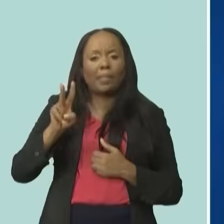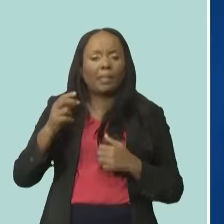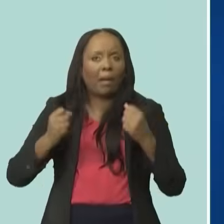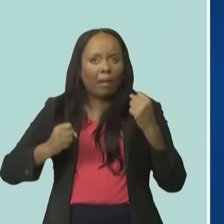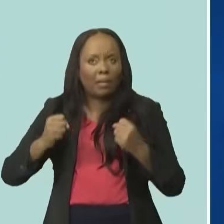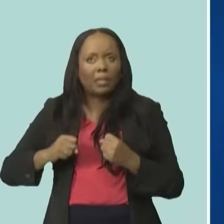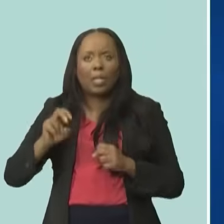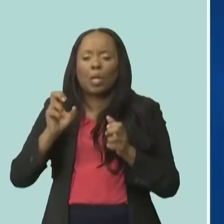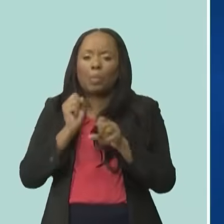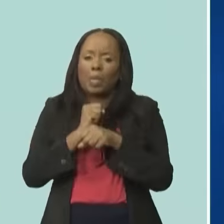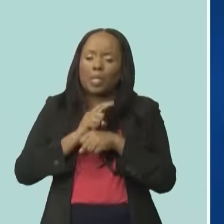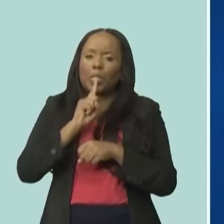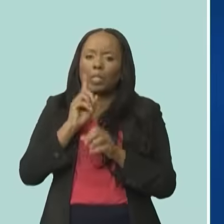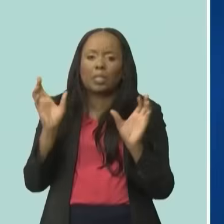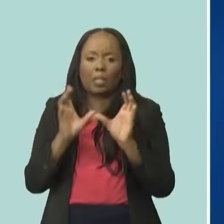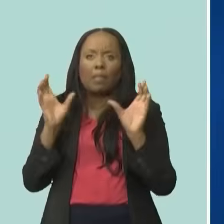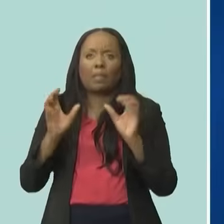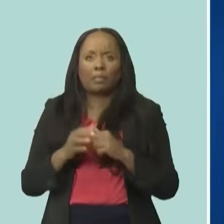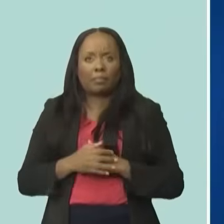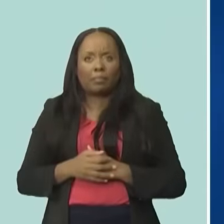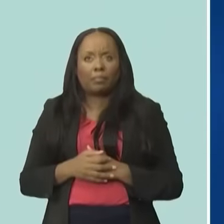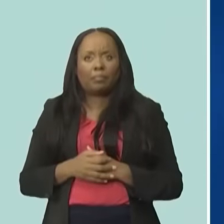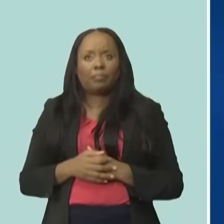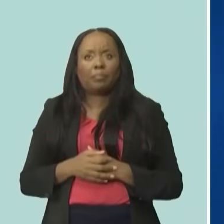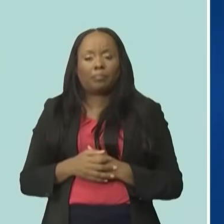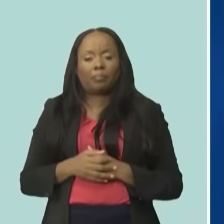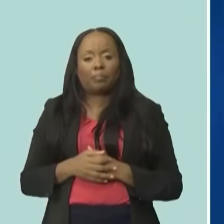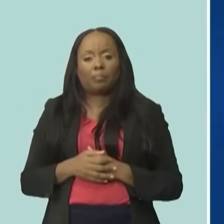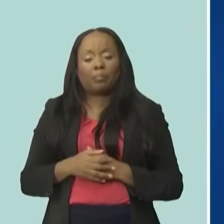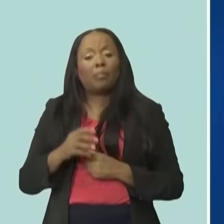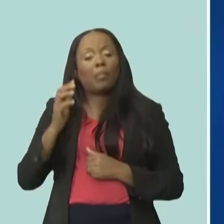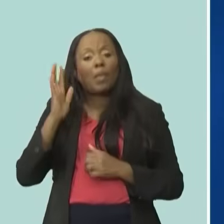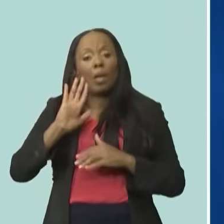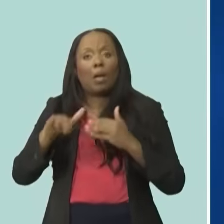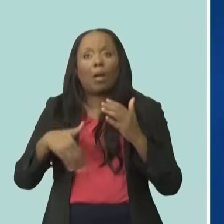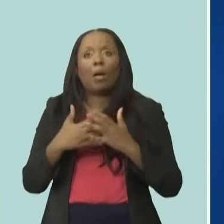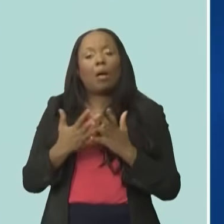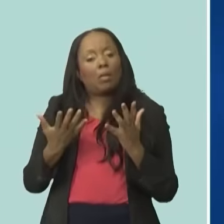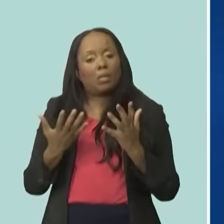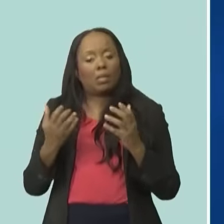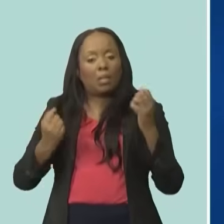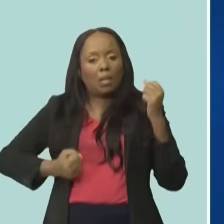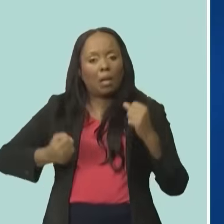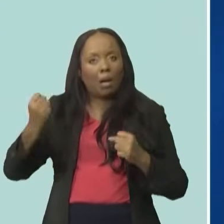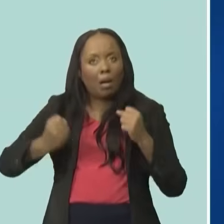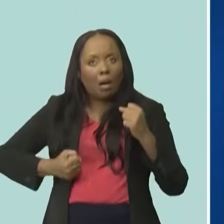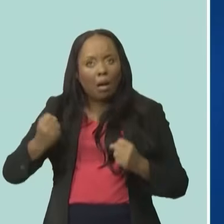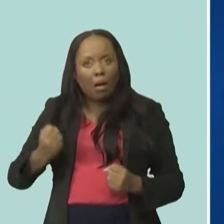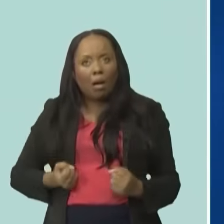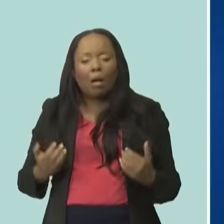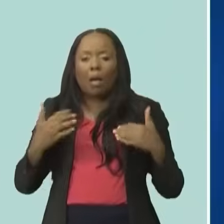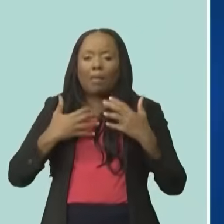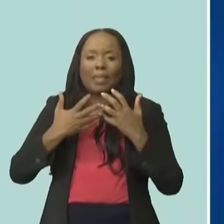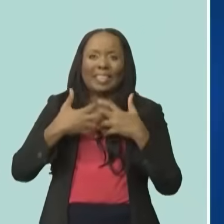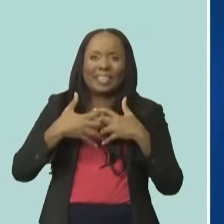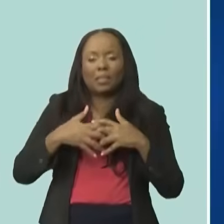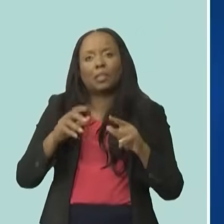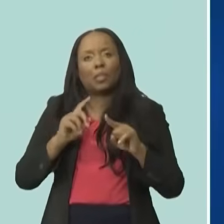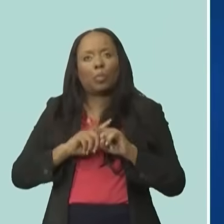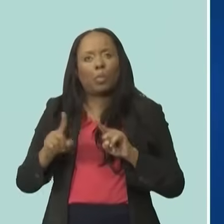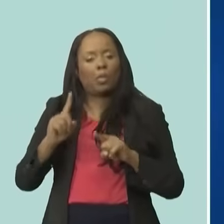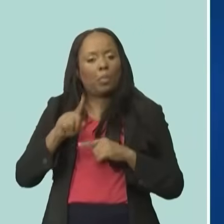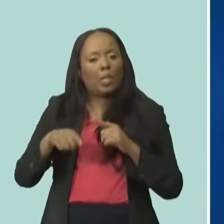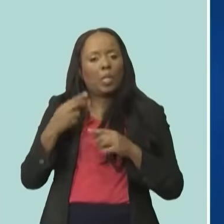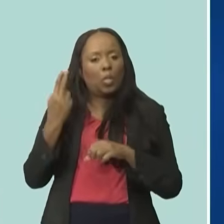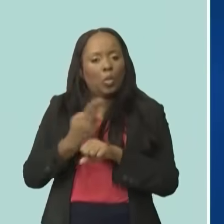Admitting that the vehicles on the road predominantly have internal combustion engines, he believes the company's custom details and the use of